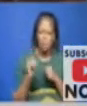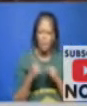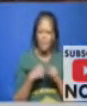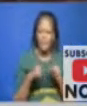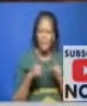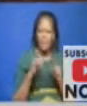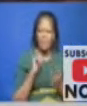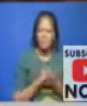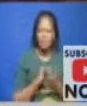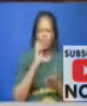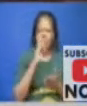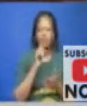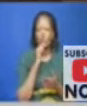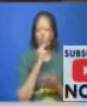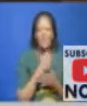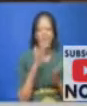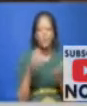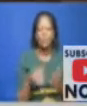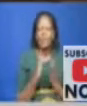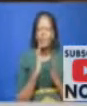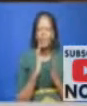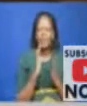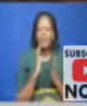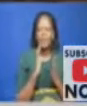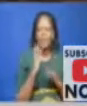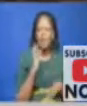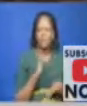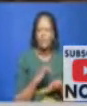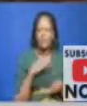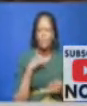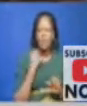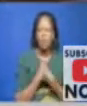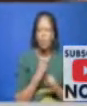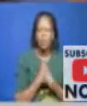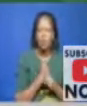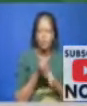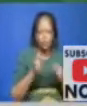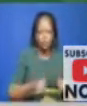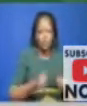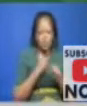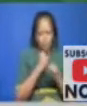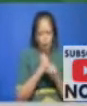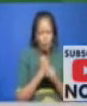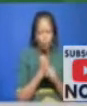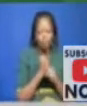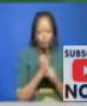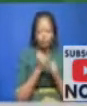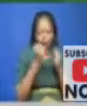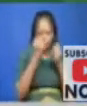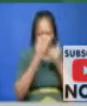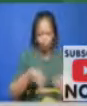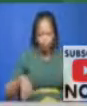will not in any way affect my work. Leo Kunikazi. Thank you.